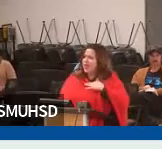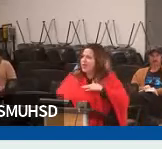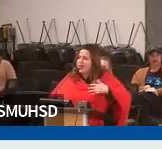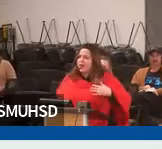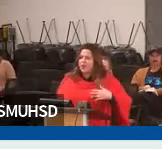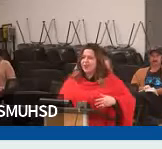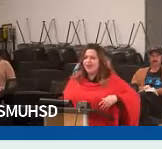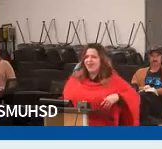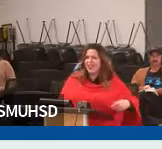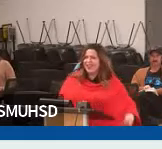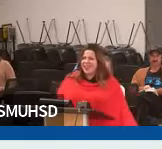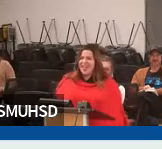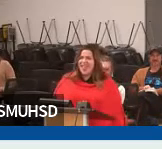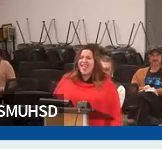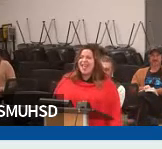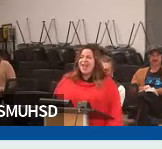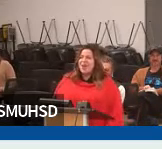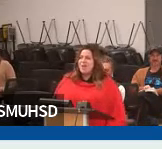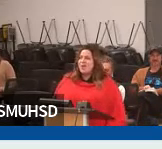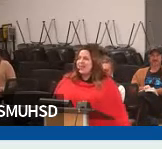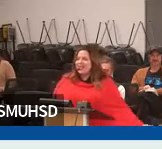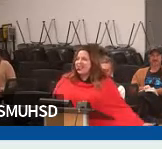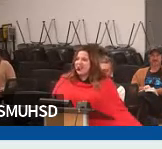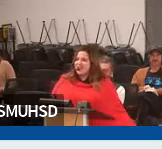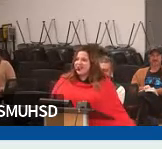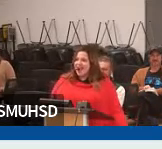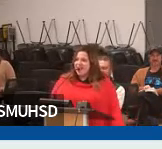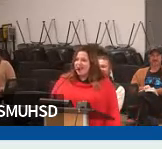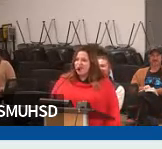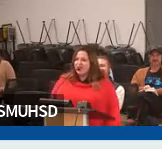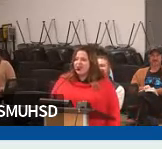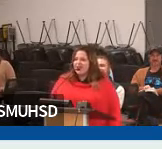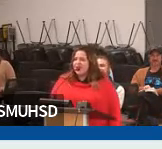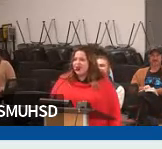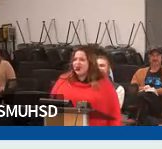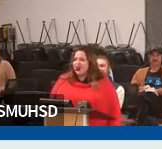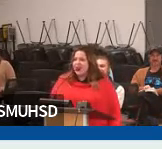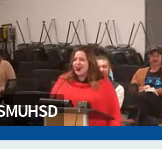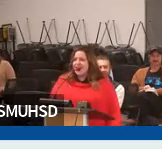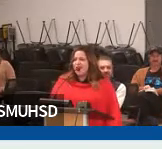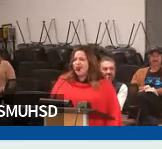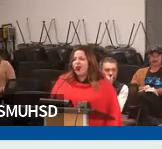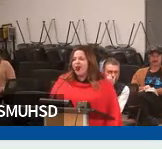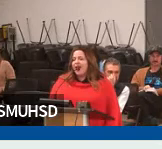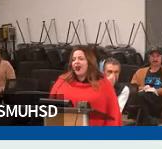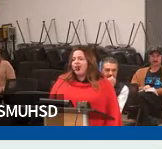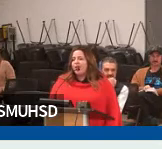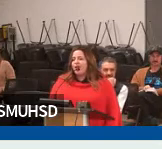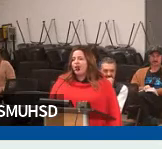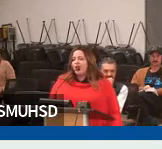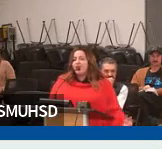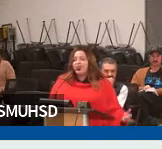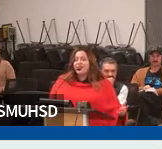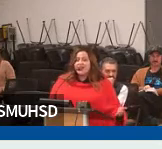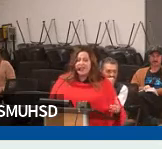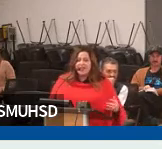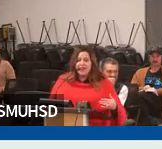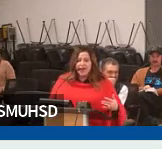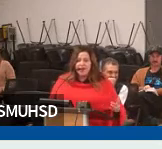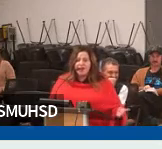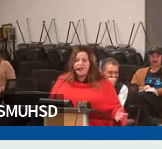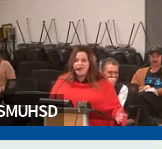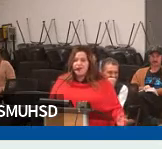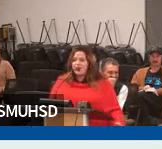a sudden. But really get to know the staff and really get to better understand how our facilities, how our